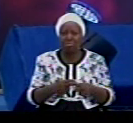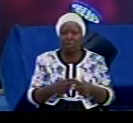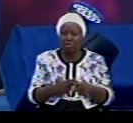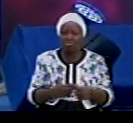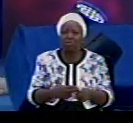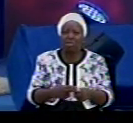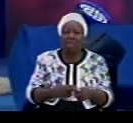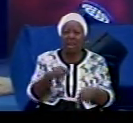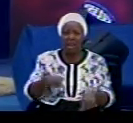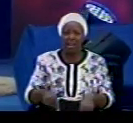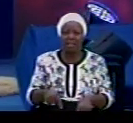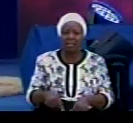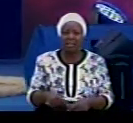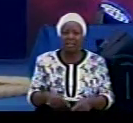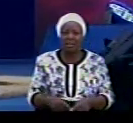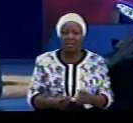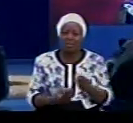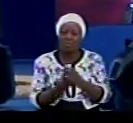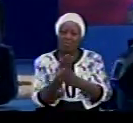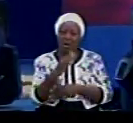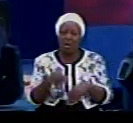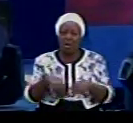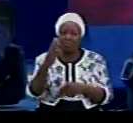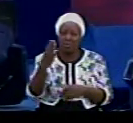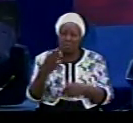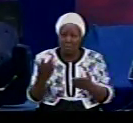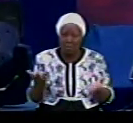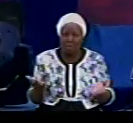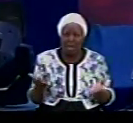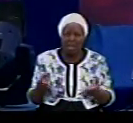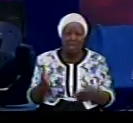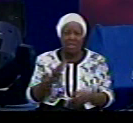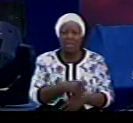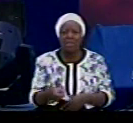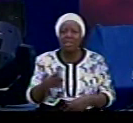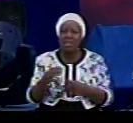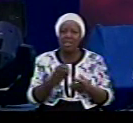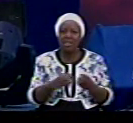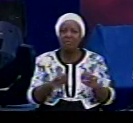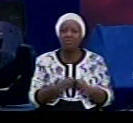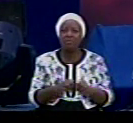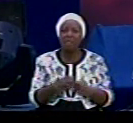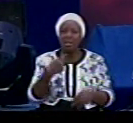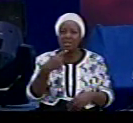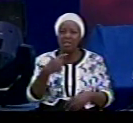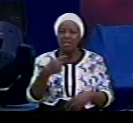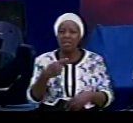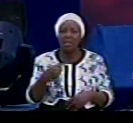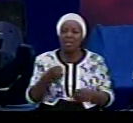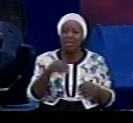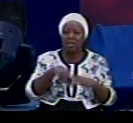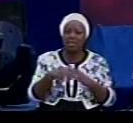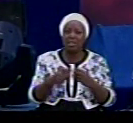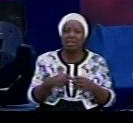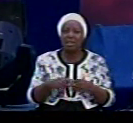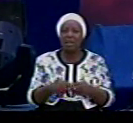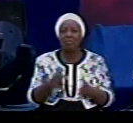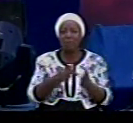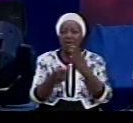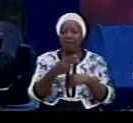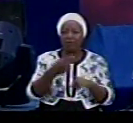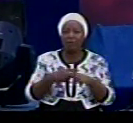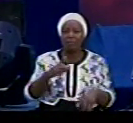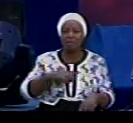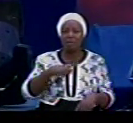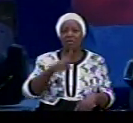even said in the previous crusade from Lagos that 4 dead people rose from the